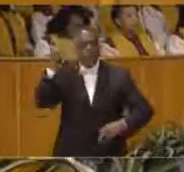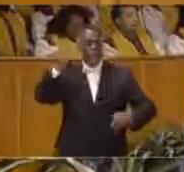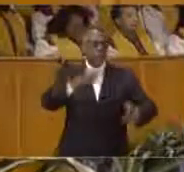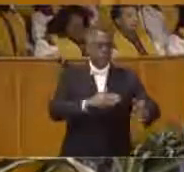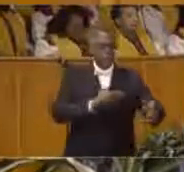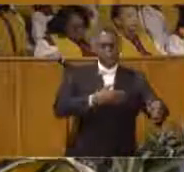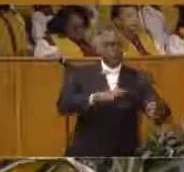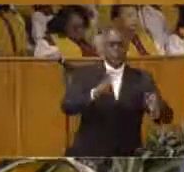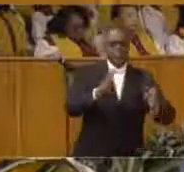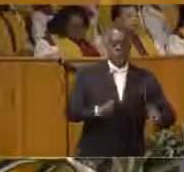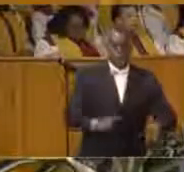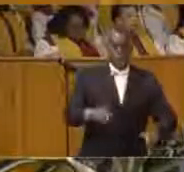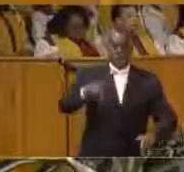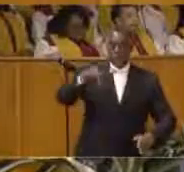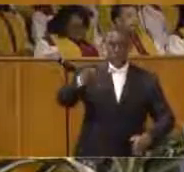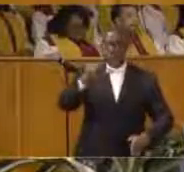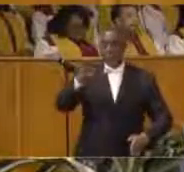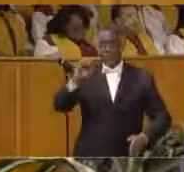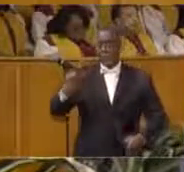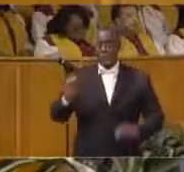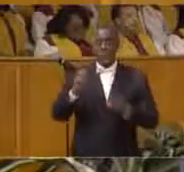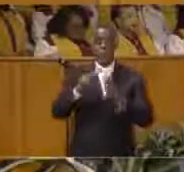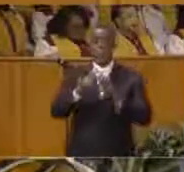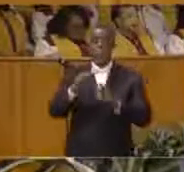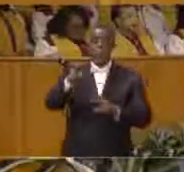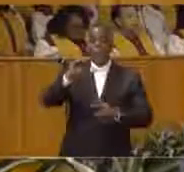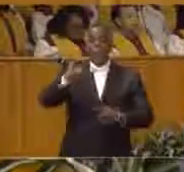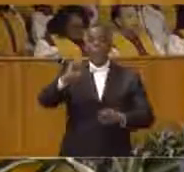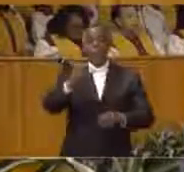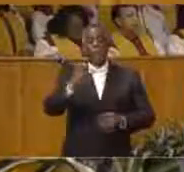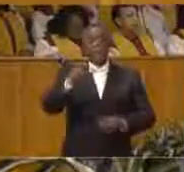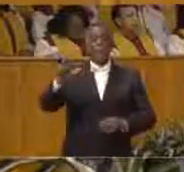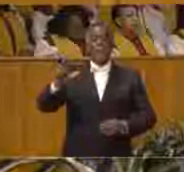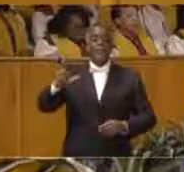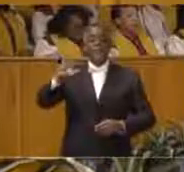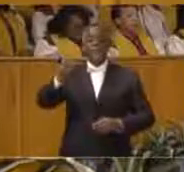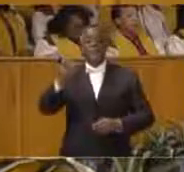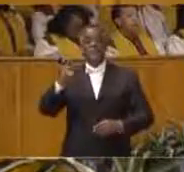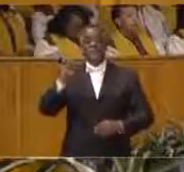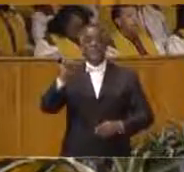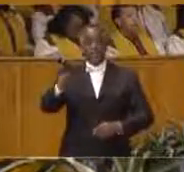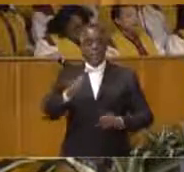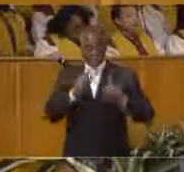musician, Prince or Michael Jackson. The answer is Prince.